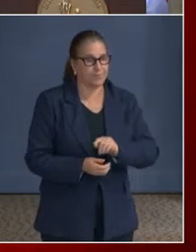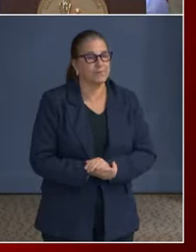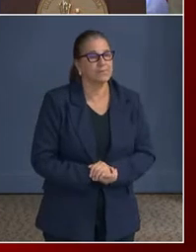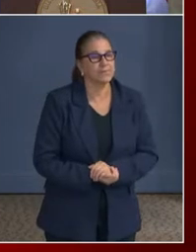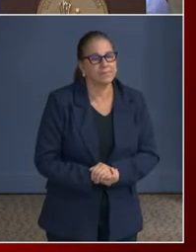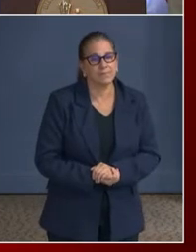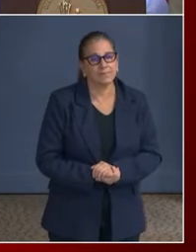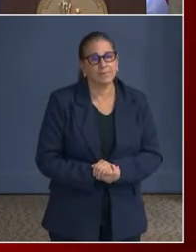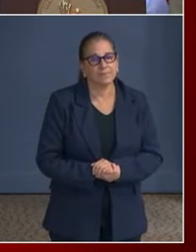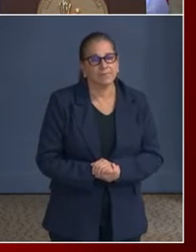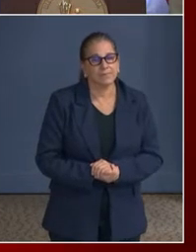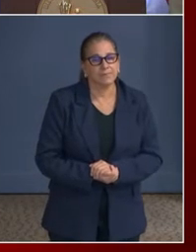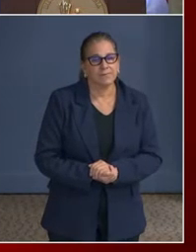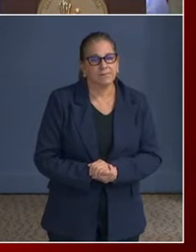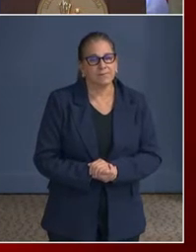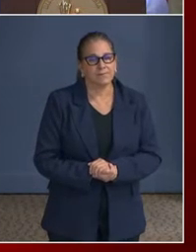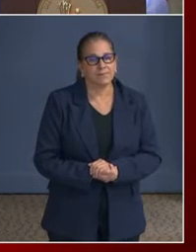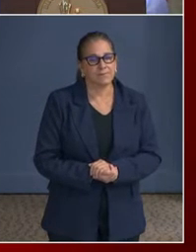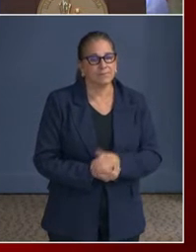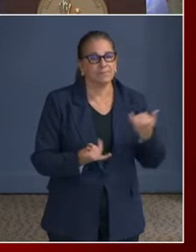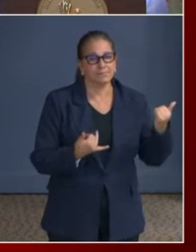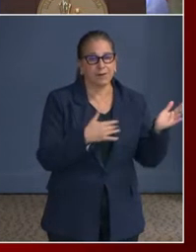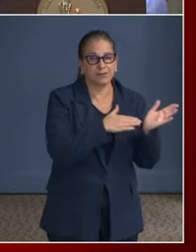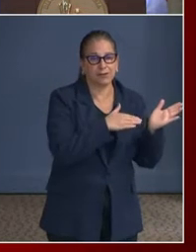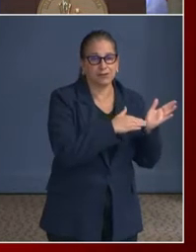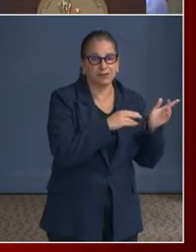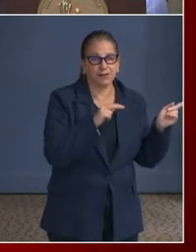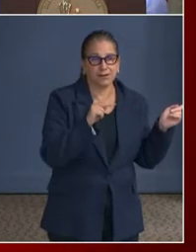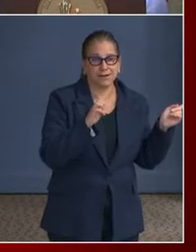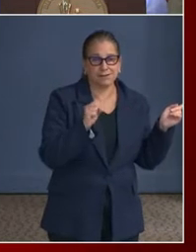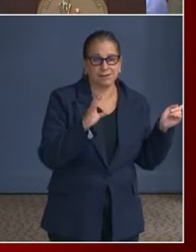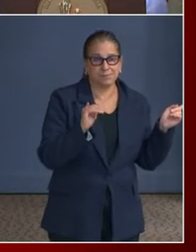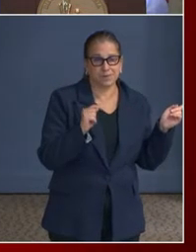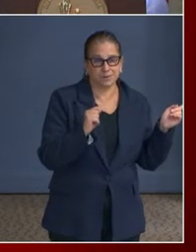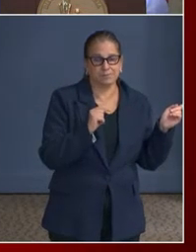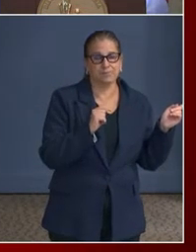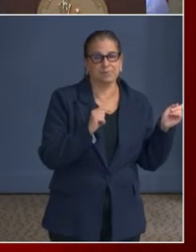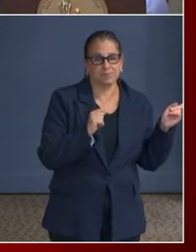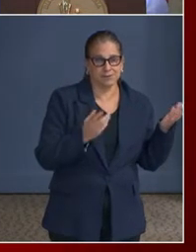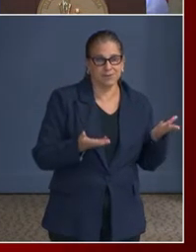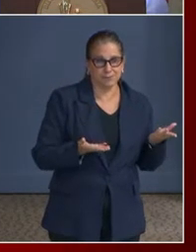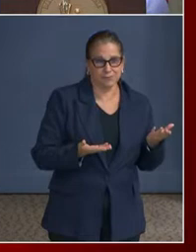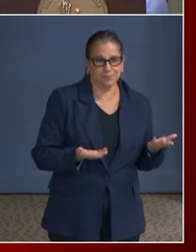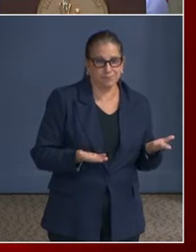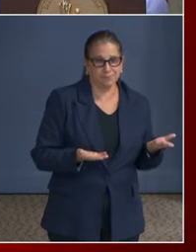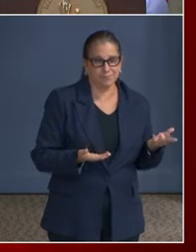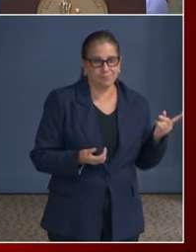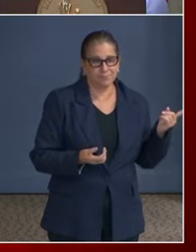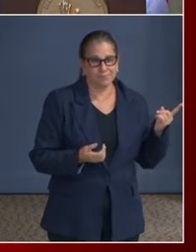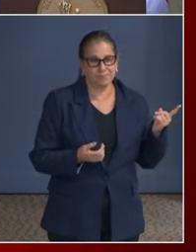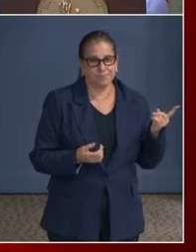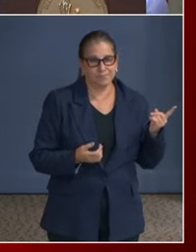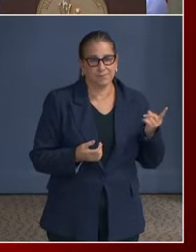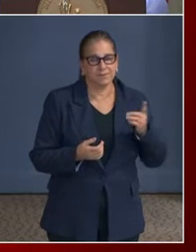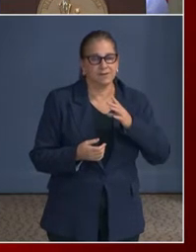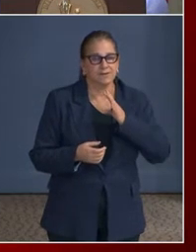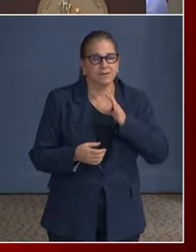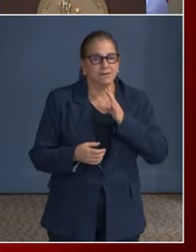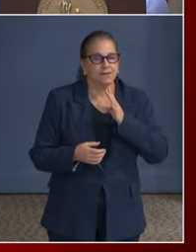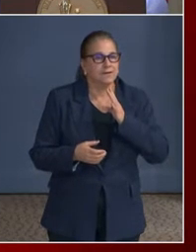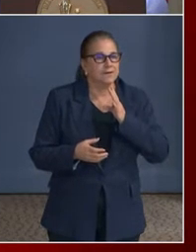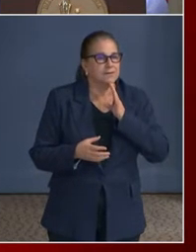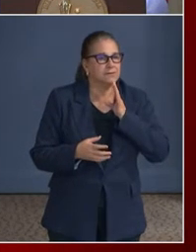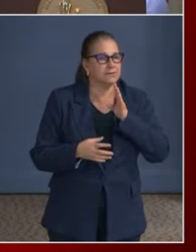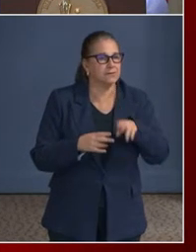Faith Gibson Hubbard, who is spearheading our efforts for our